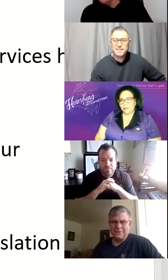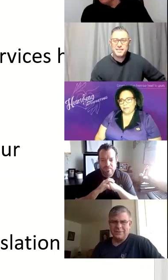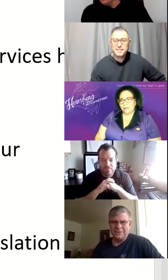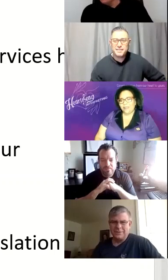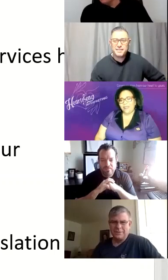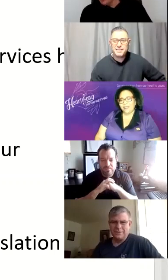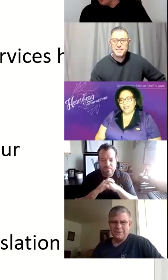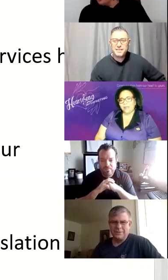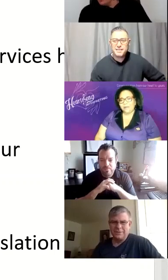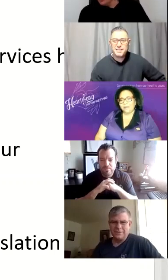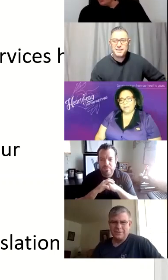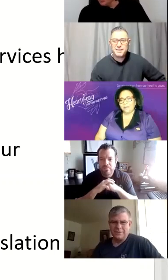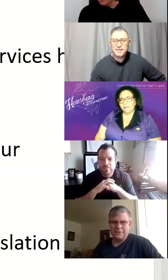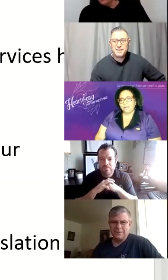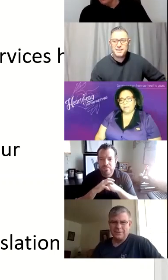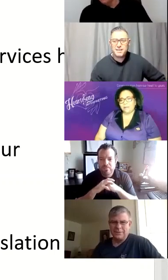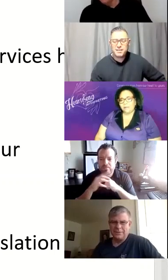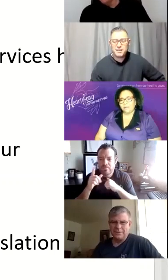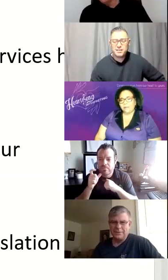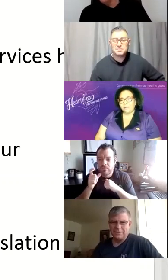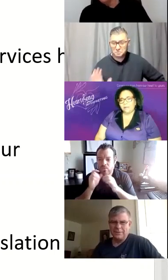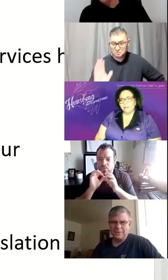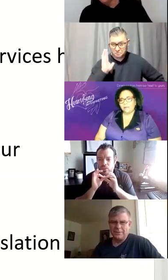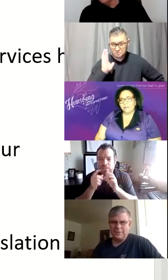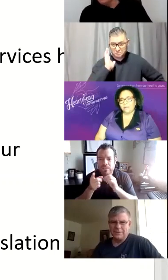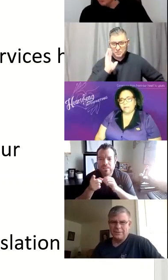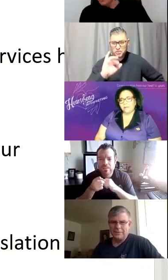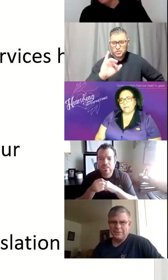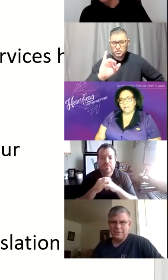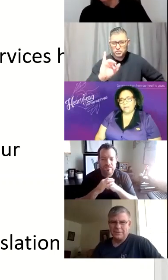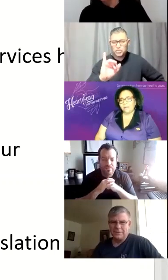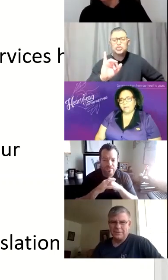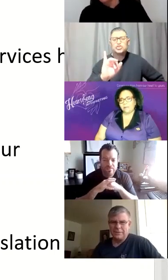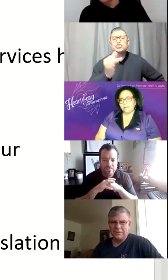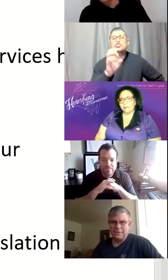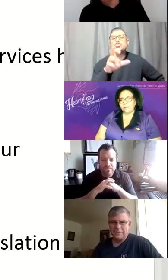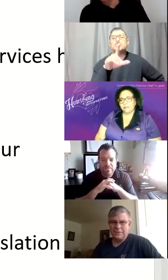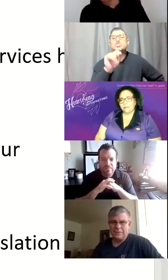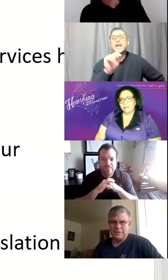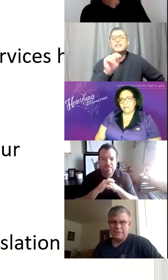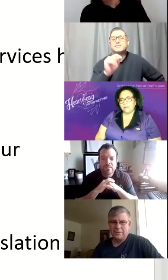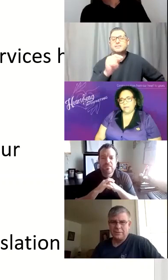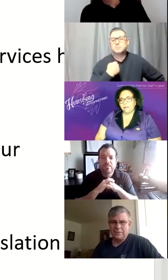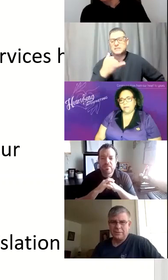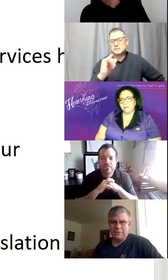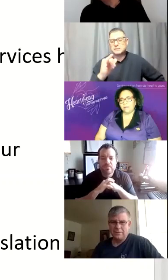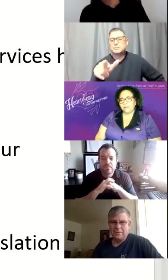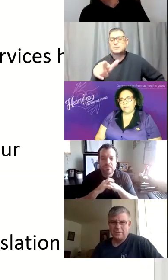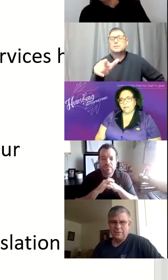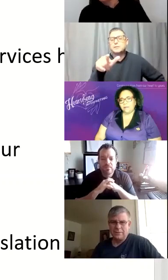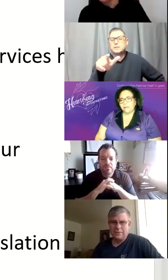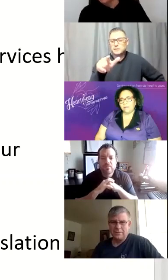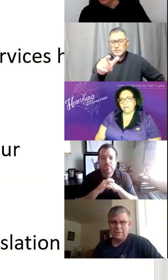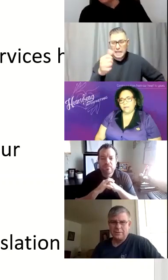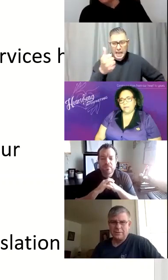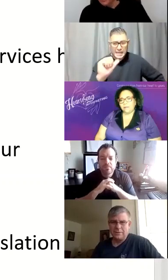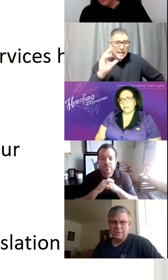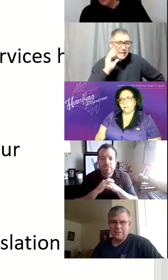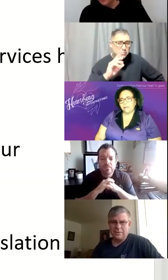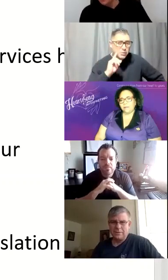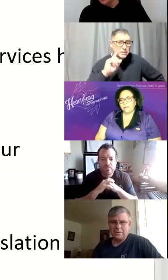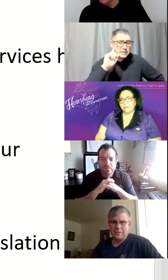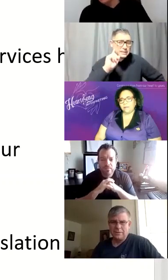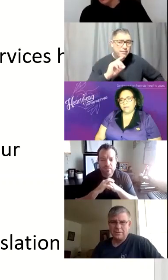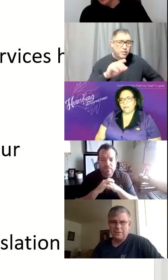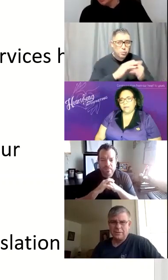but are you aware of any impacts the deaf community or any experiences the deaf community is currently